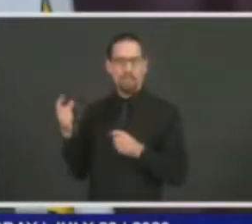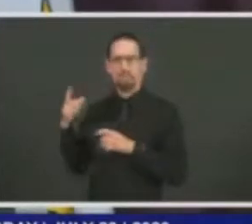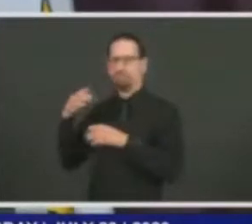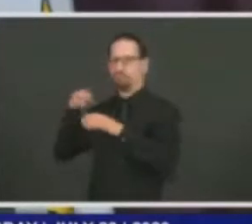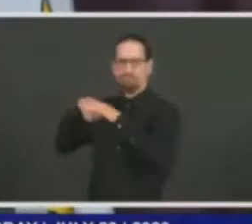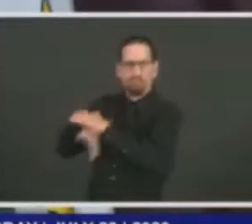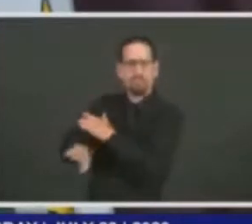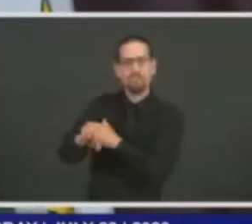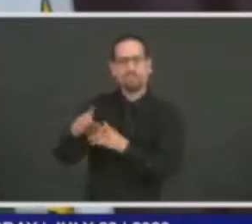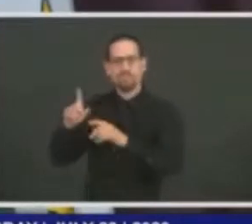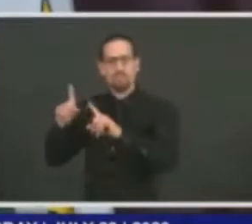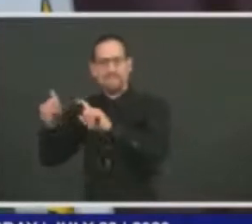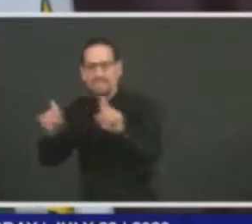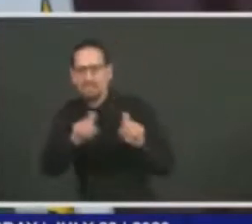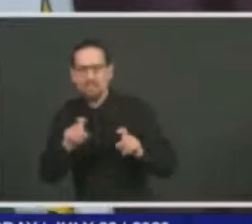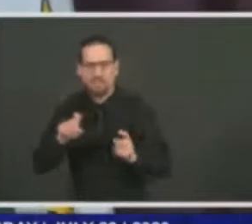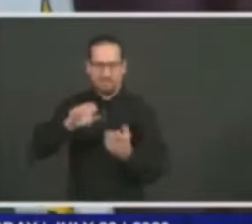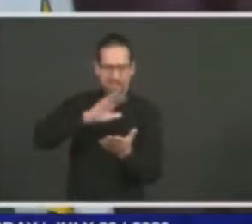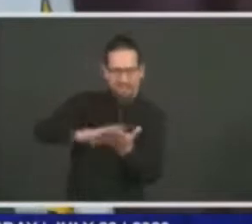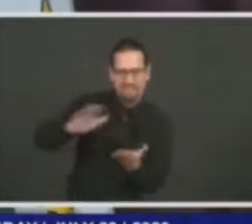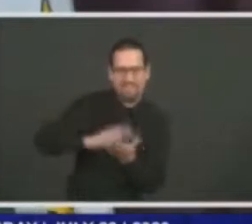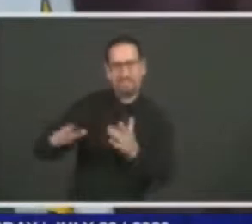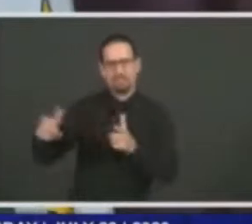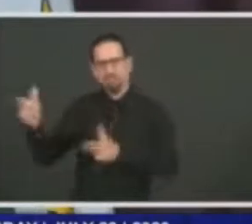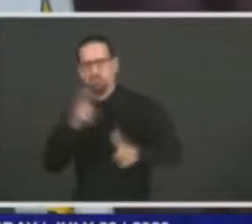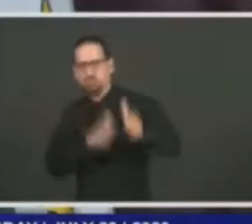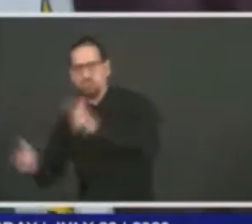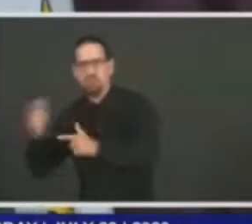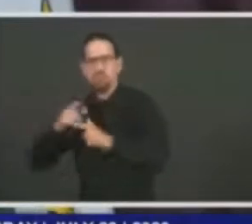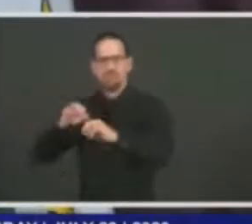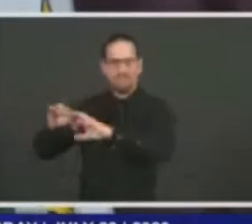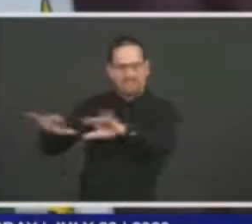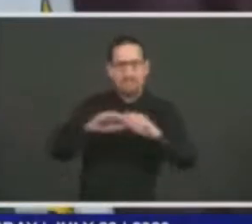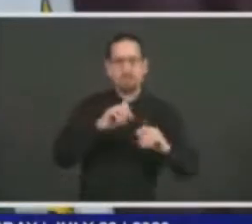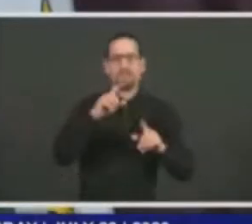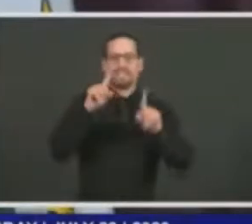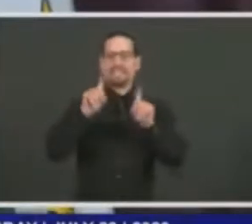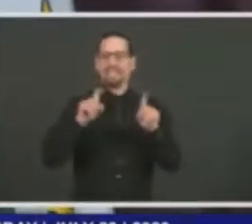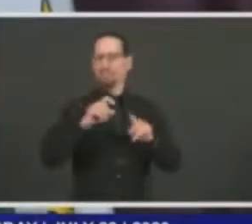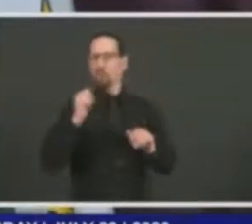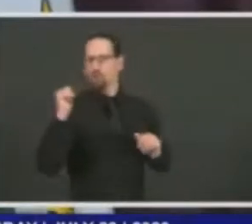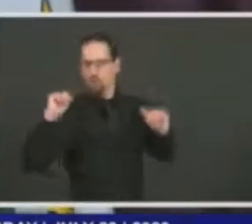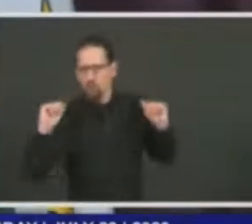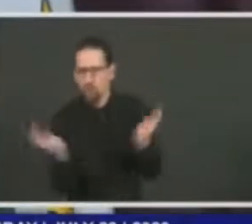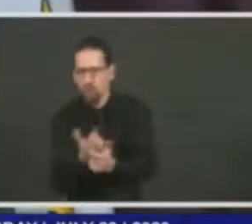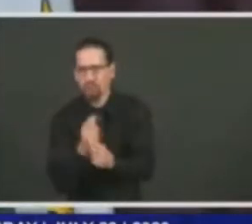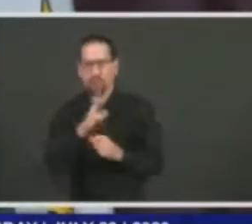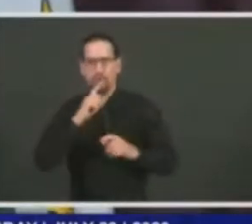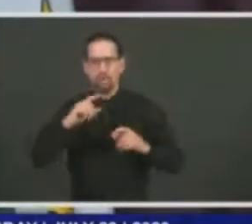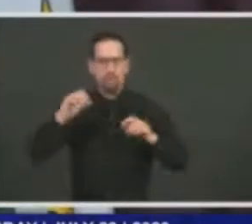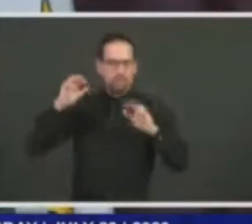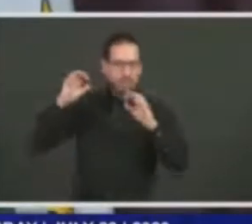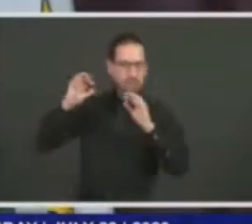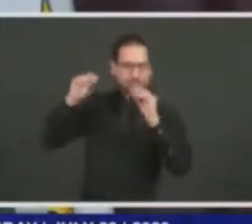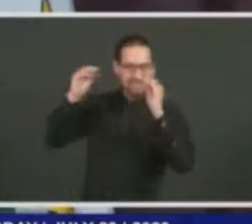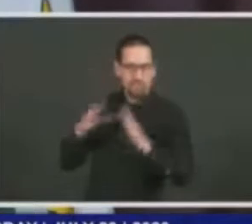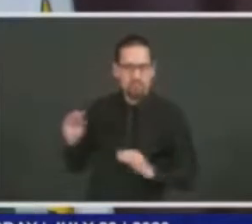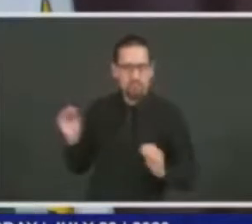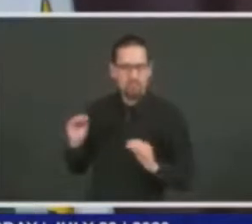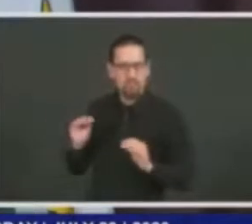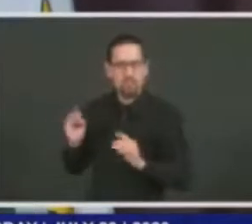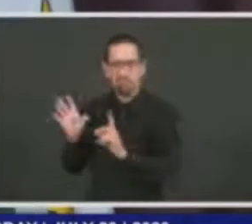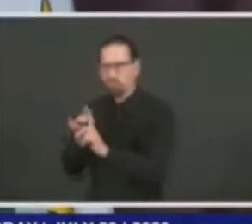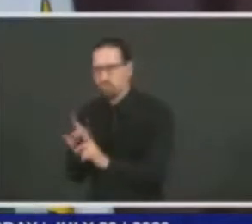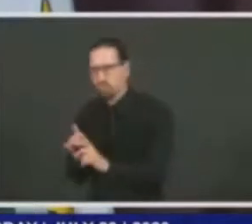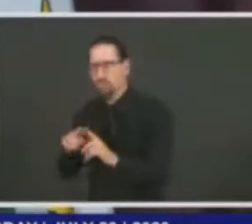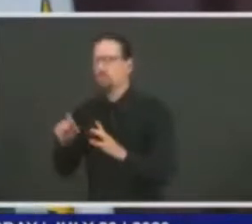investigations, ensuring that the majority of the students and staff did not get the virus. So for